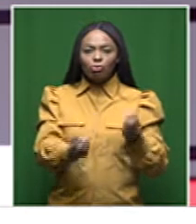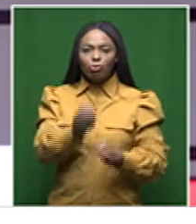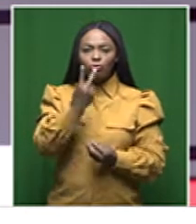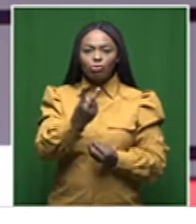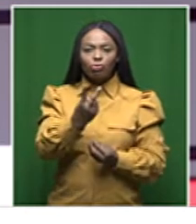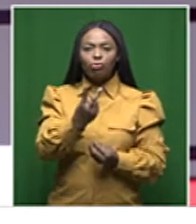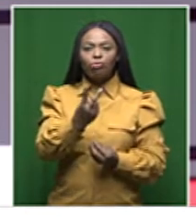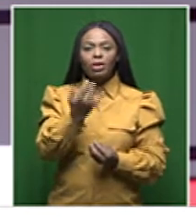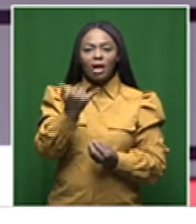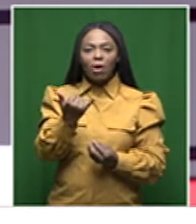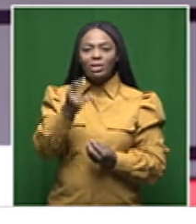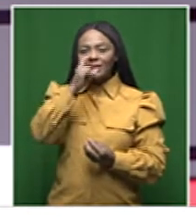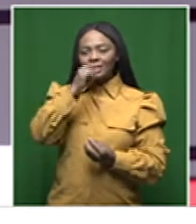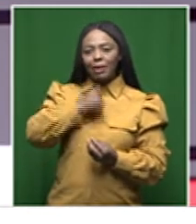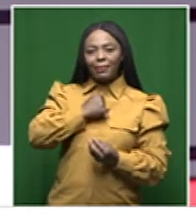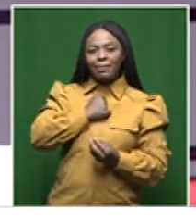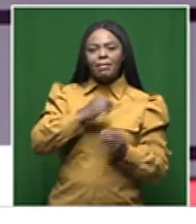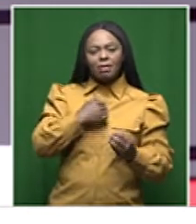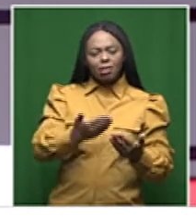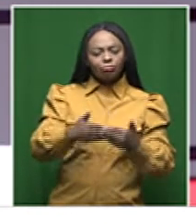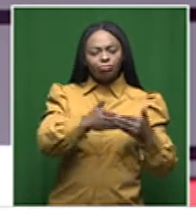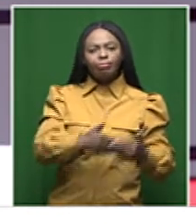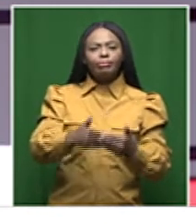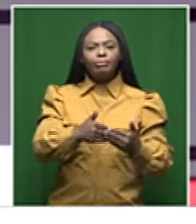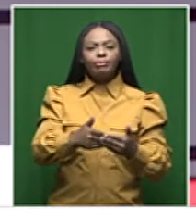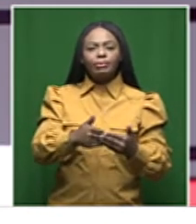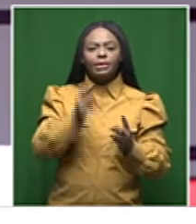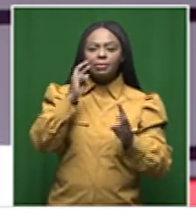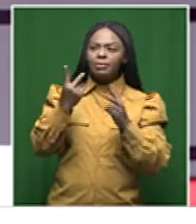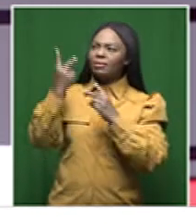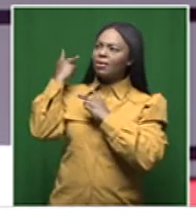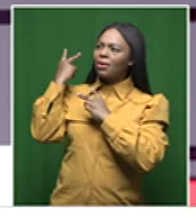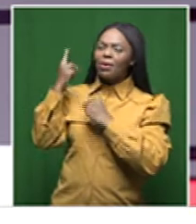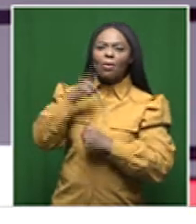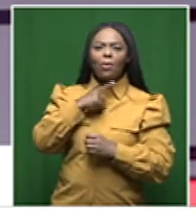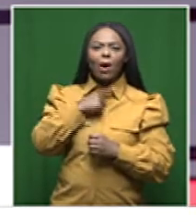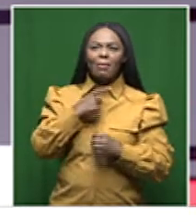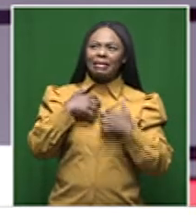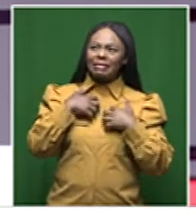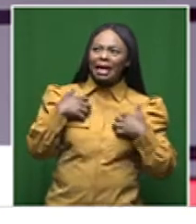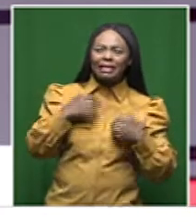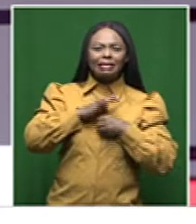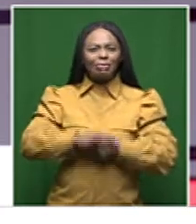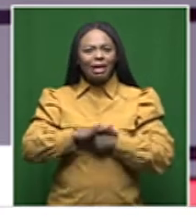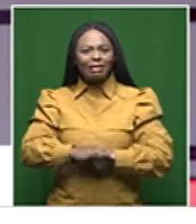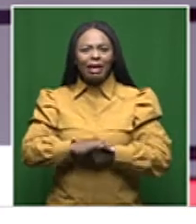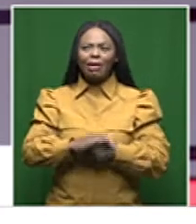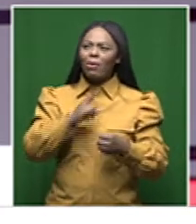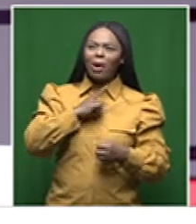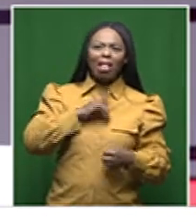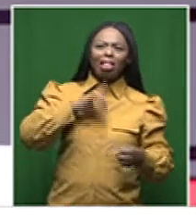two sisters' children. And I look back and I'm like, why did I put myself through that?